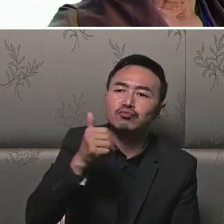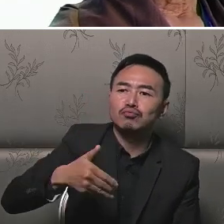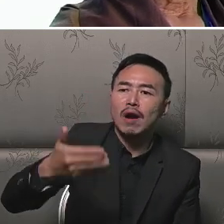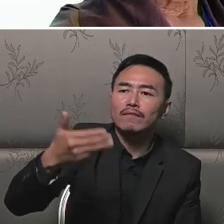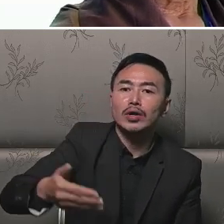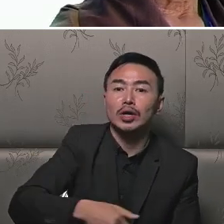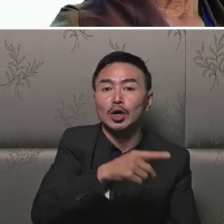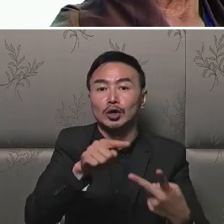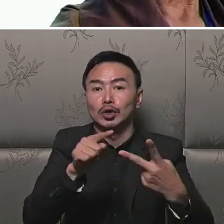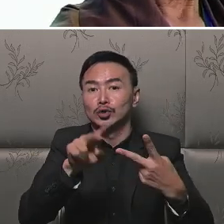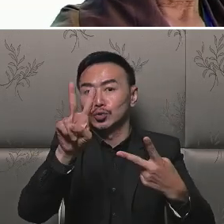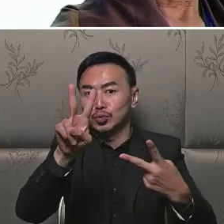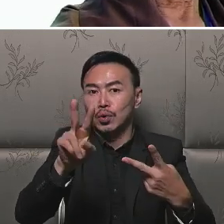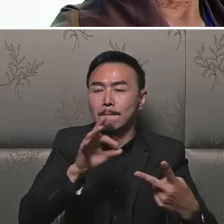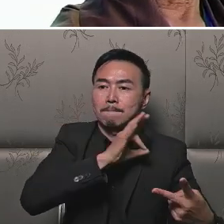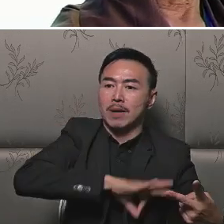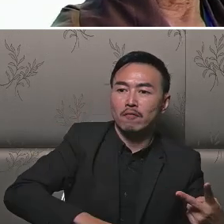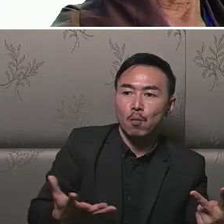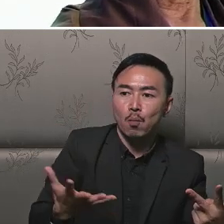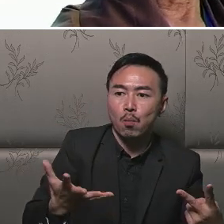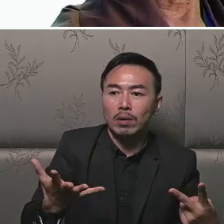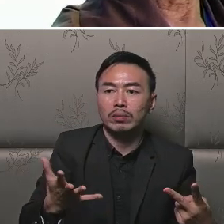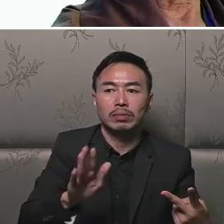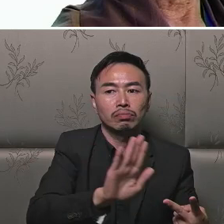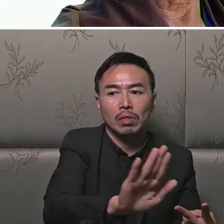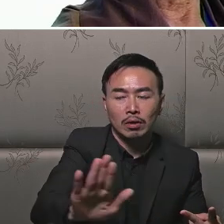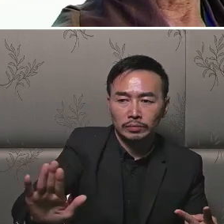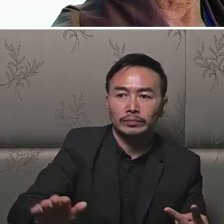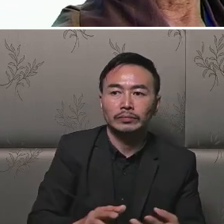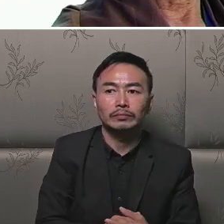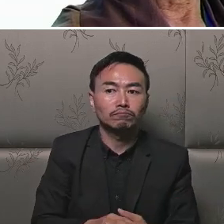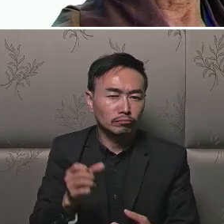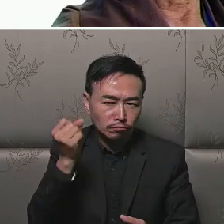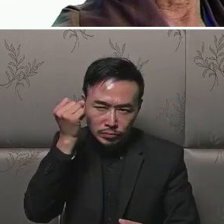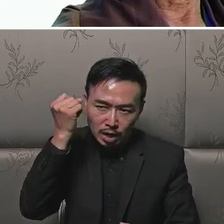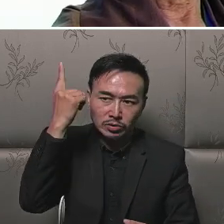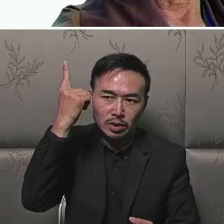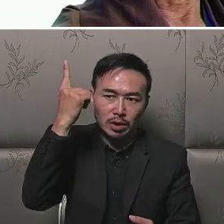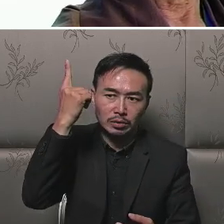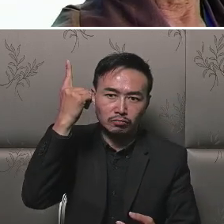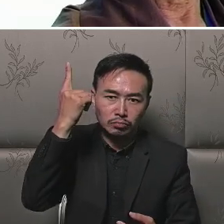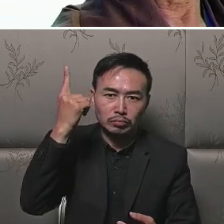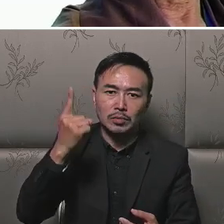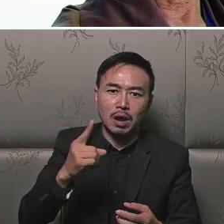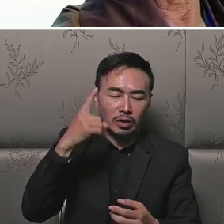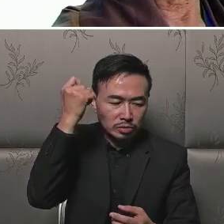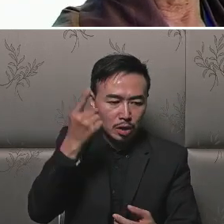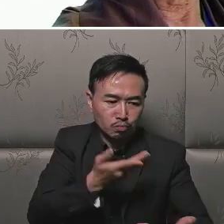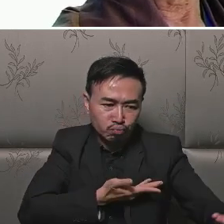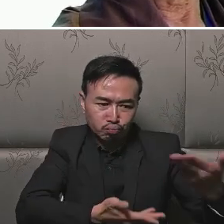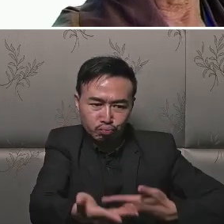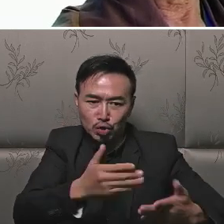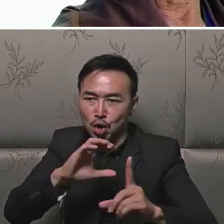late of July this year, but that program is a product of